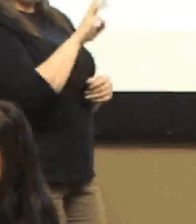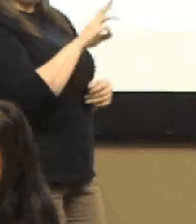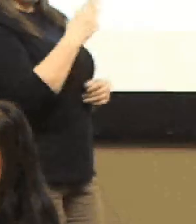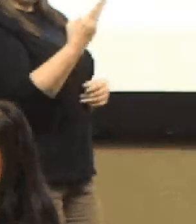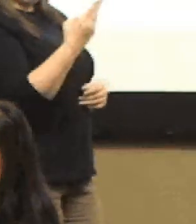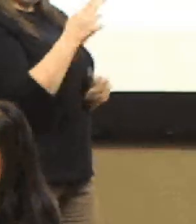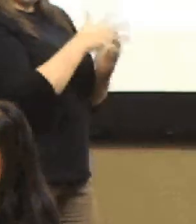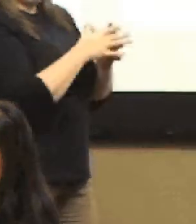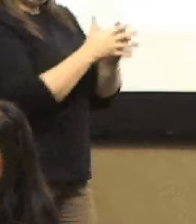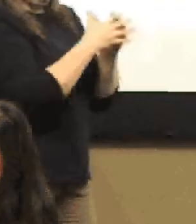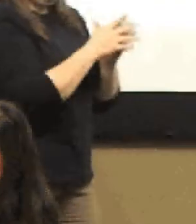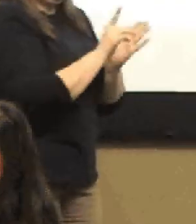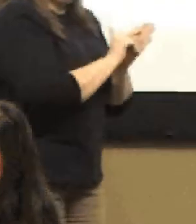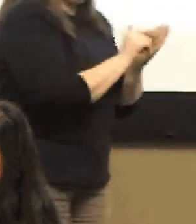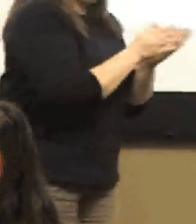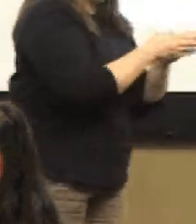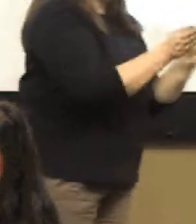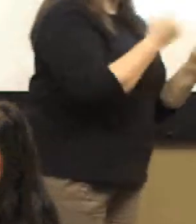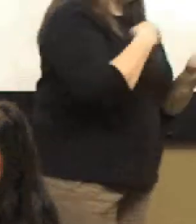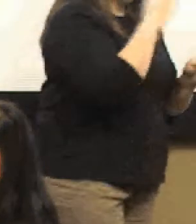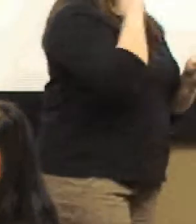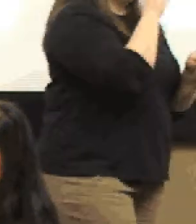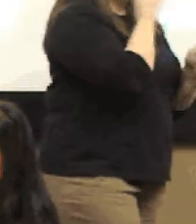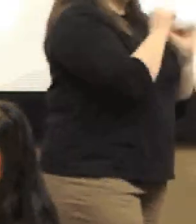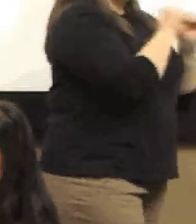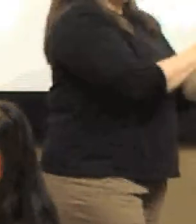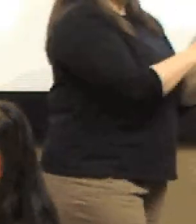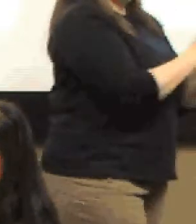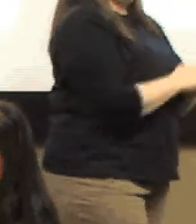American newspapers in general, that I think will sustain us.